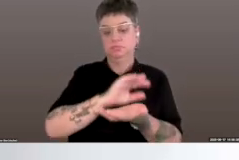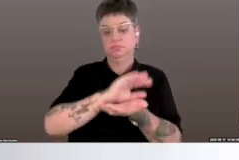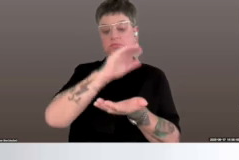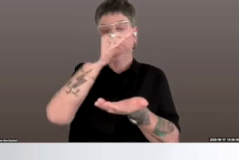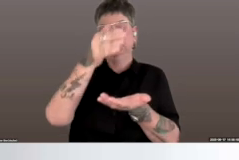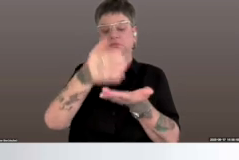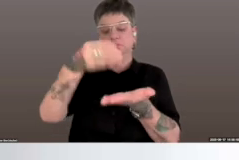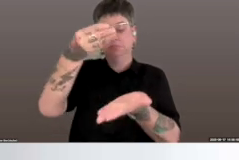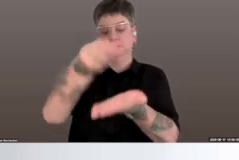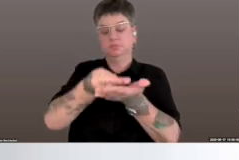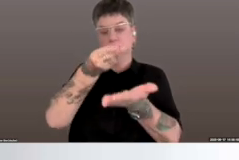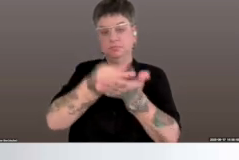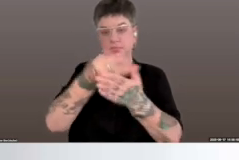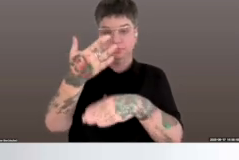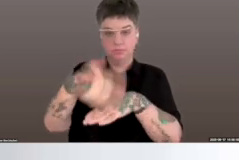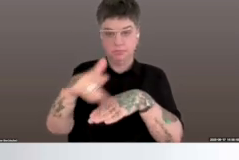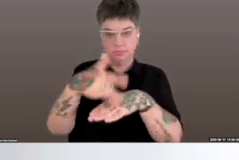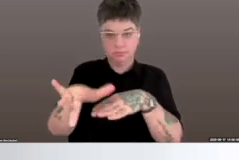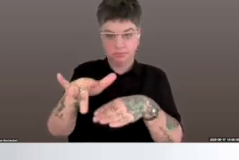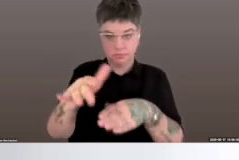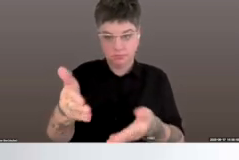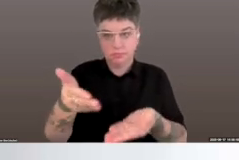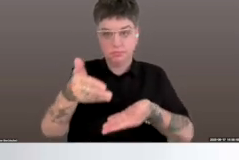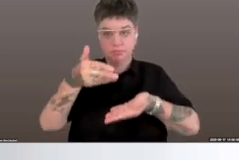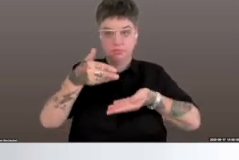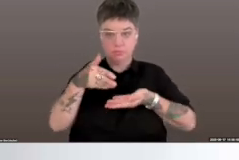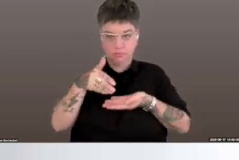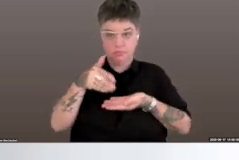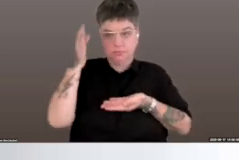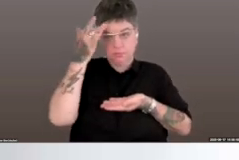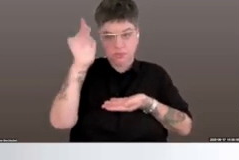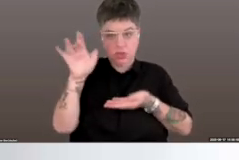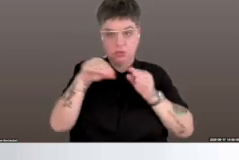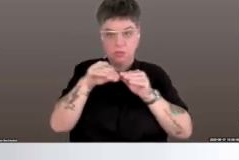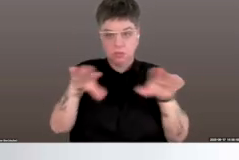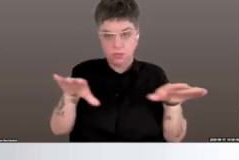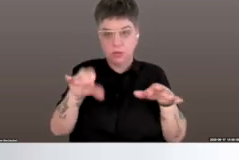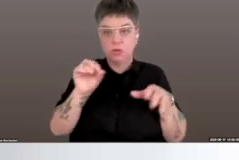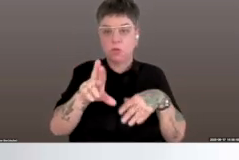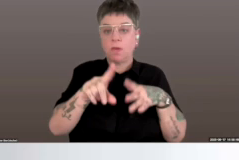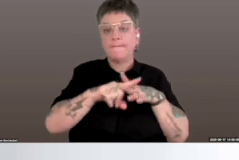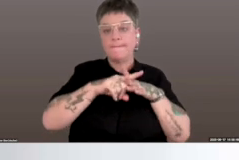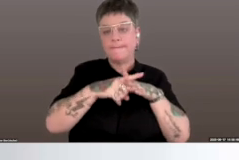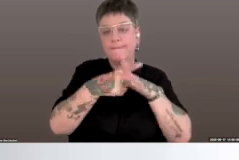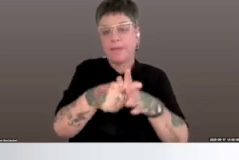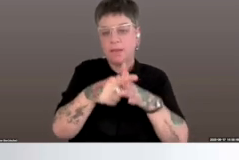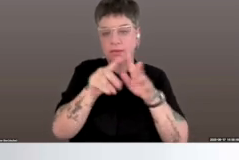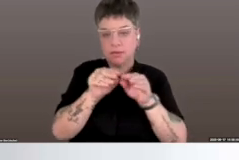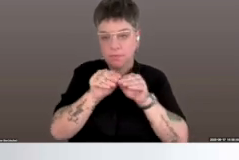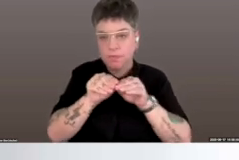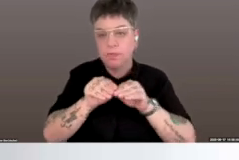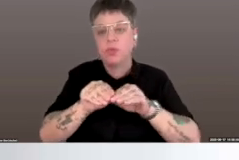available offered for what I would call smart deployment or pilot deployments, as opposed